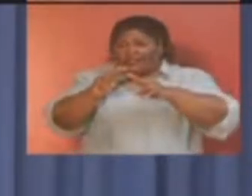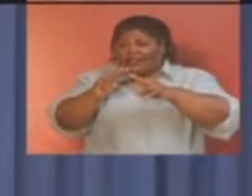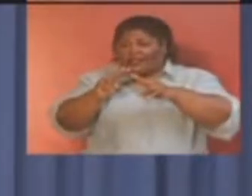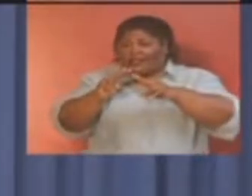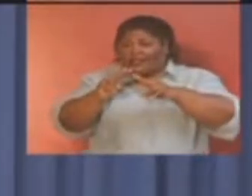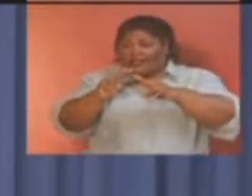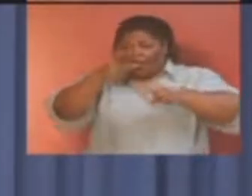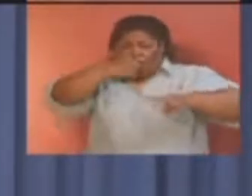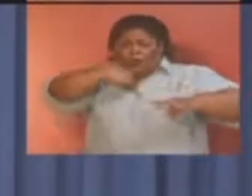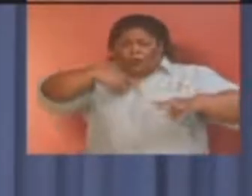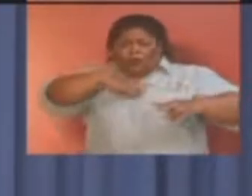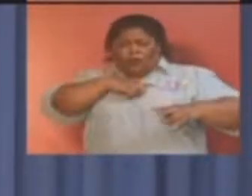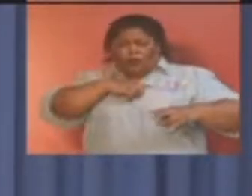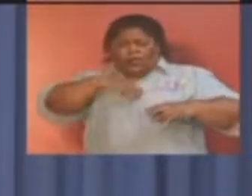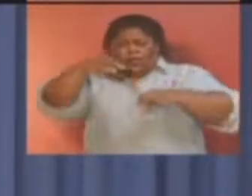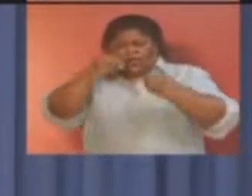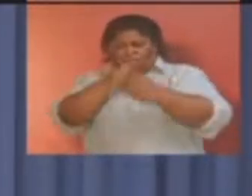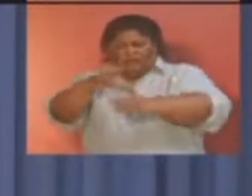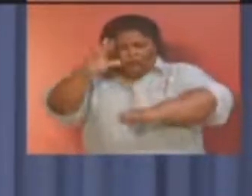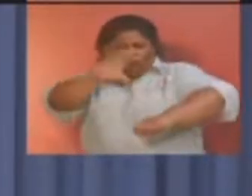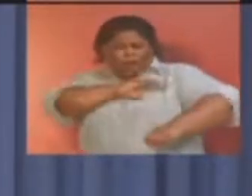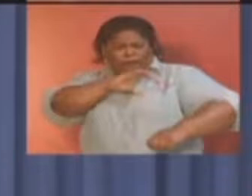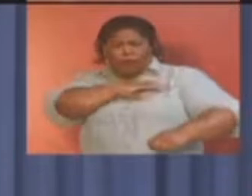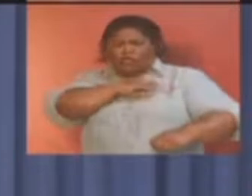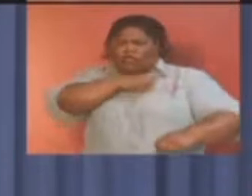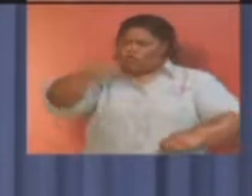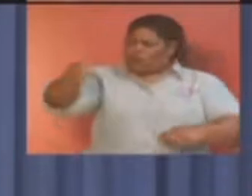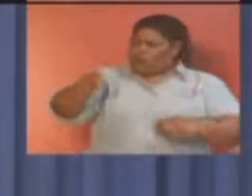to every citizen. We have